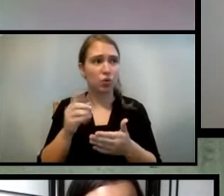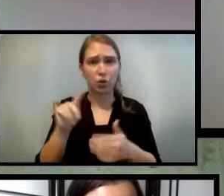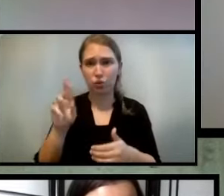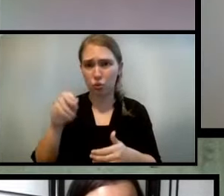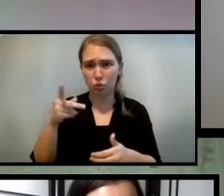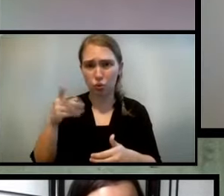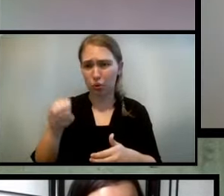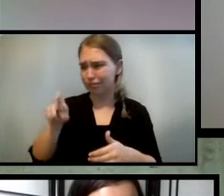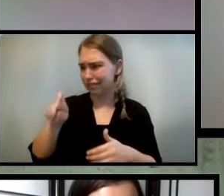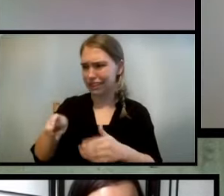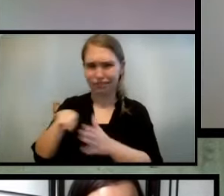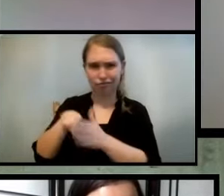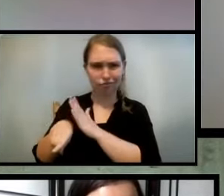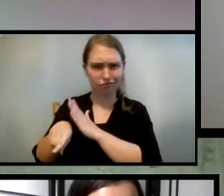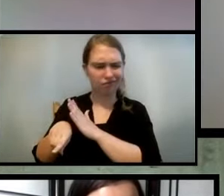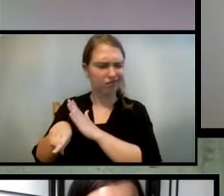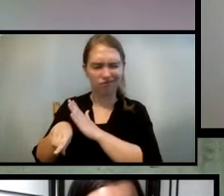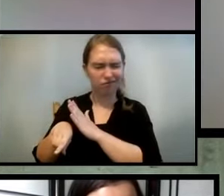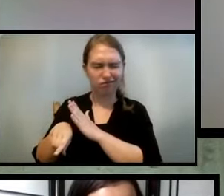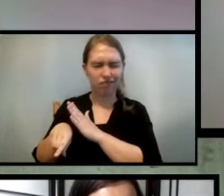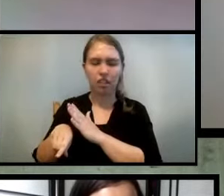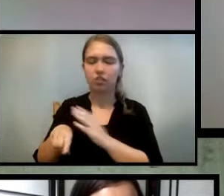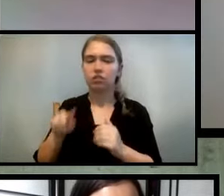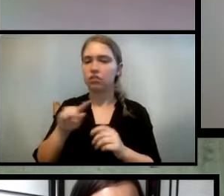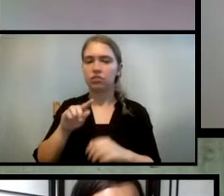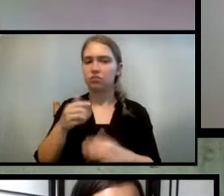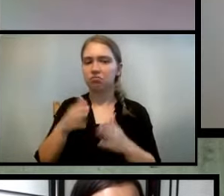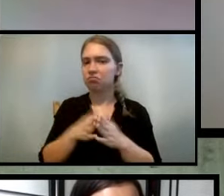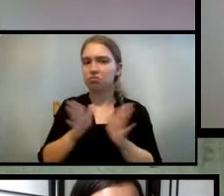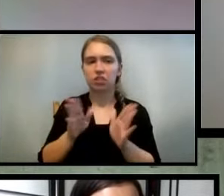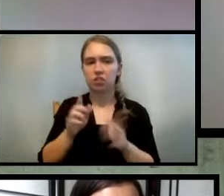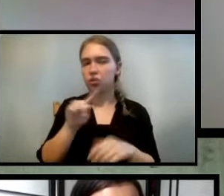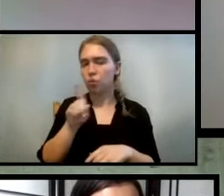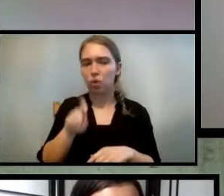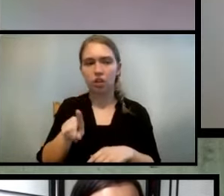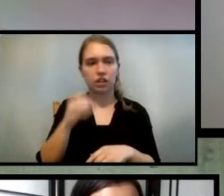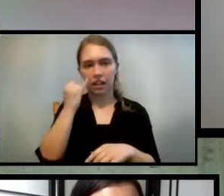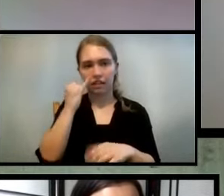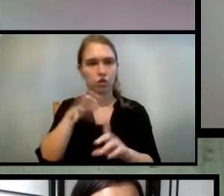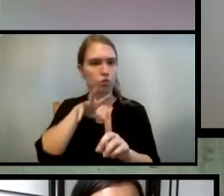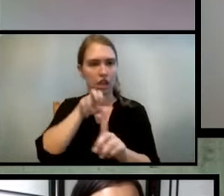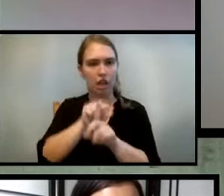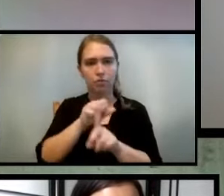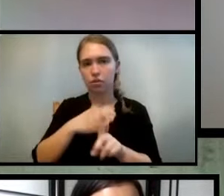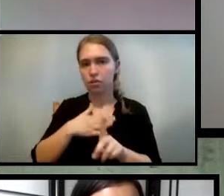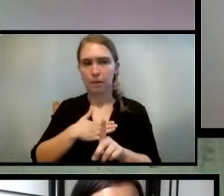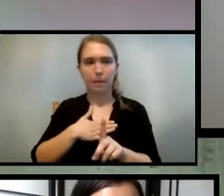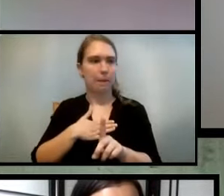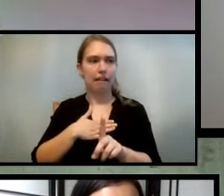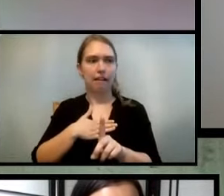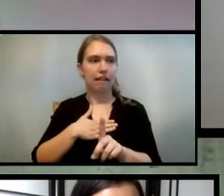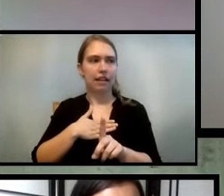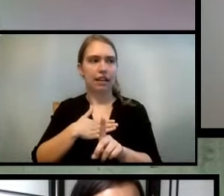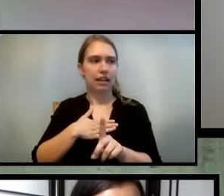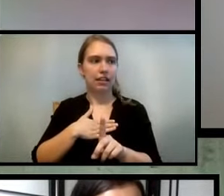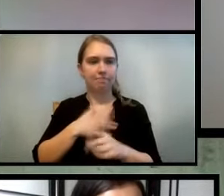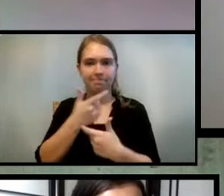that it's just a question of whether or not you've managed to capture my fancy at the moment.